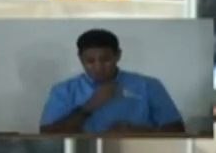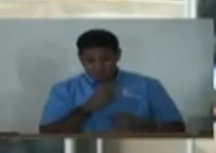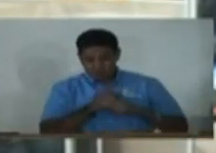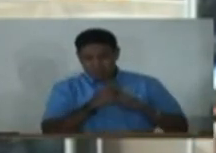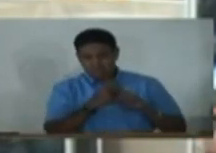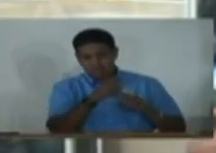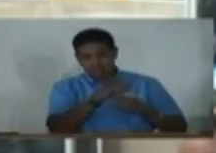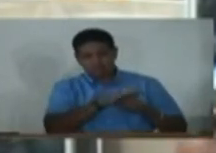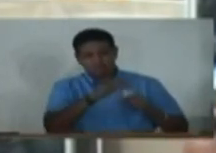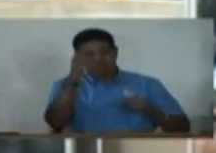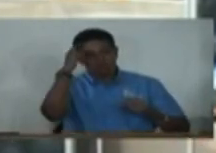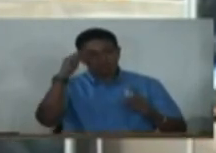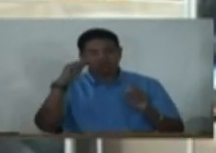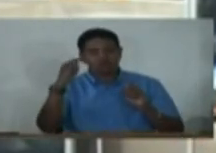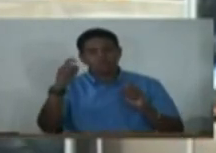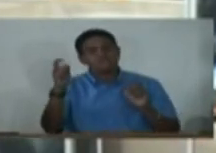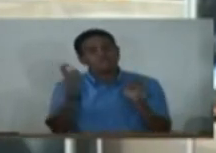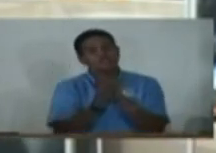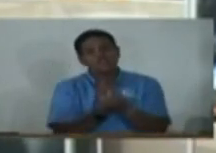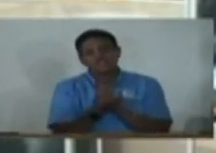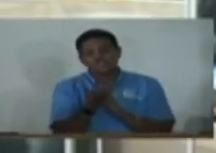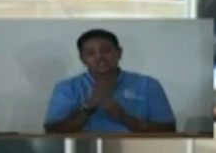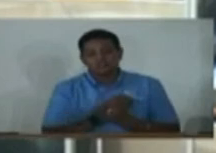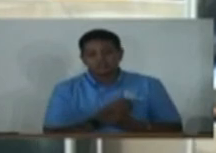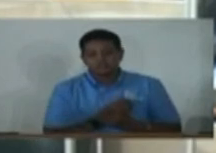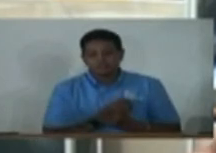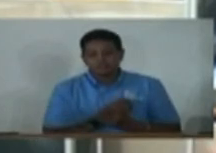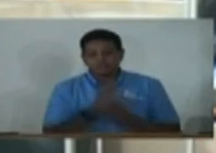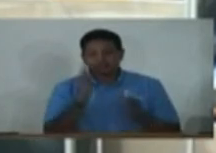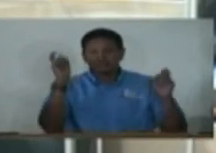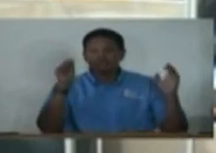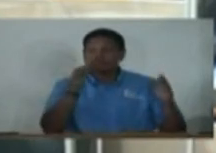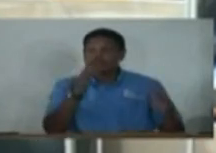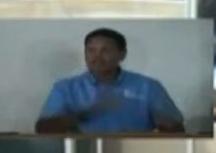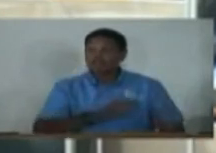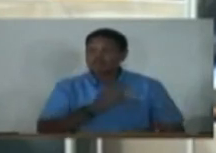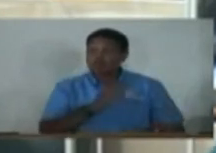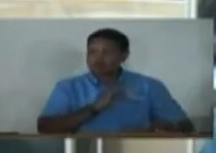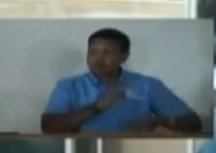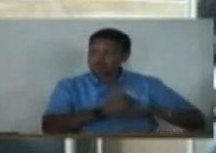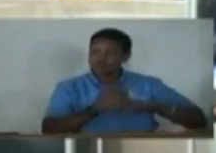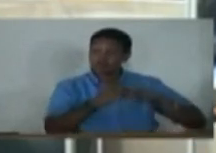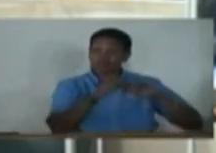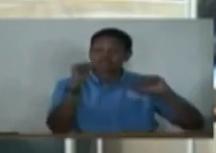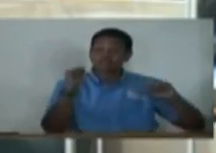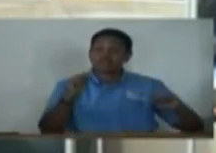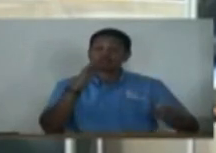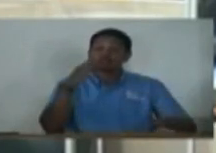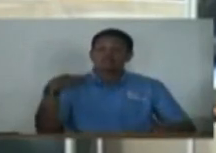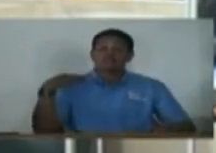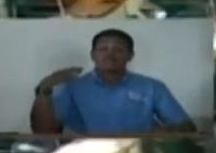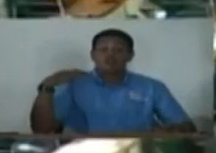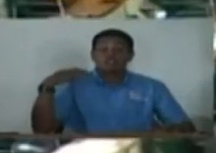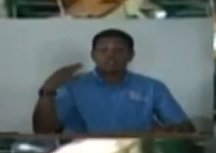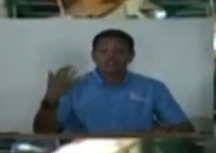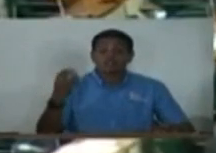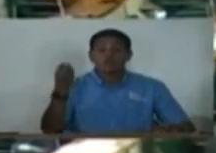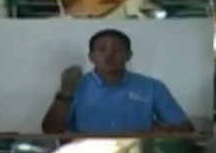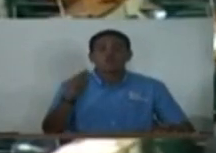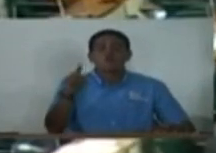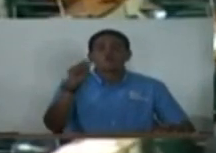change. Madam Speaker, informality can be voluntary or